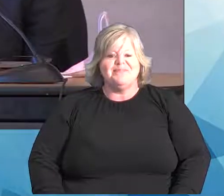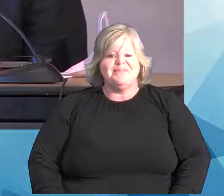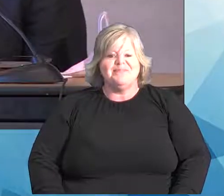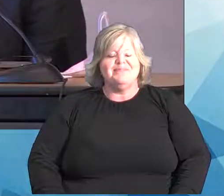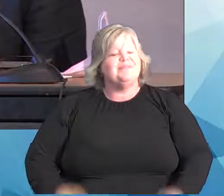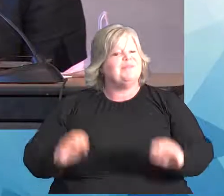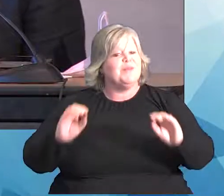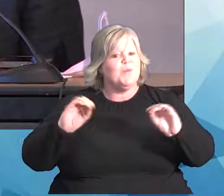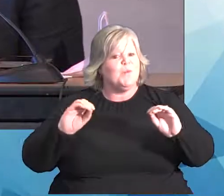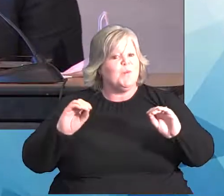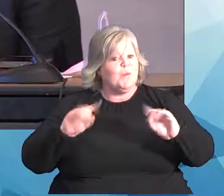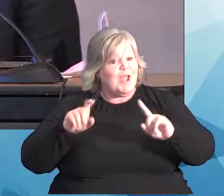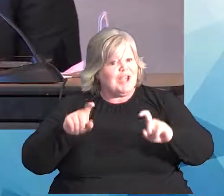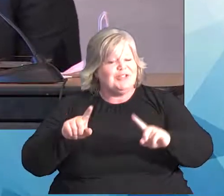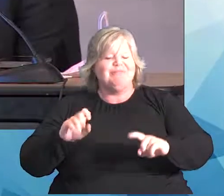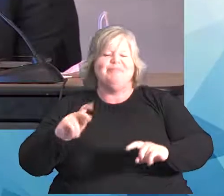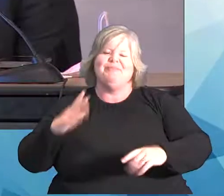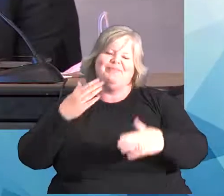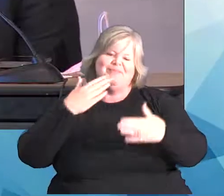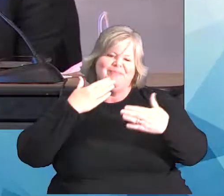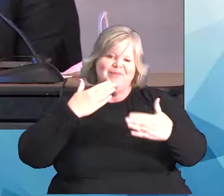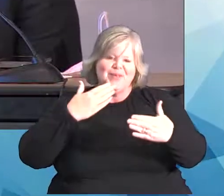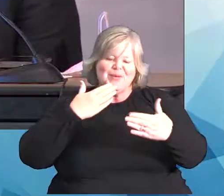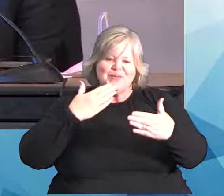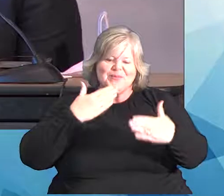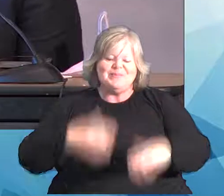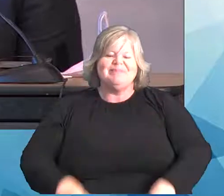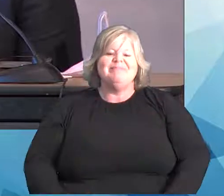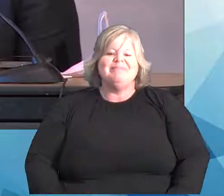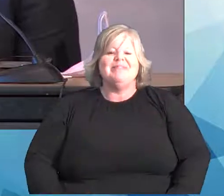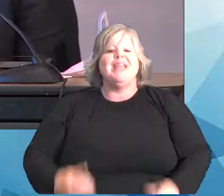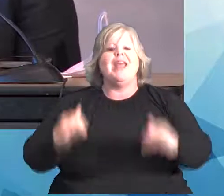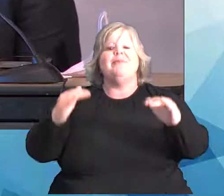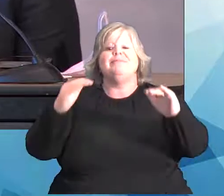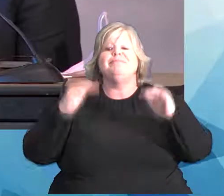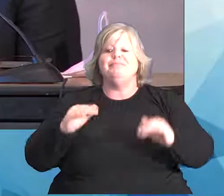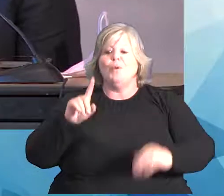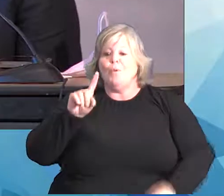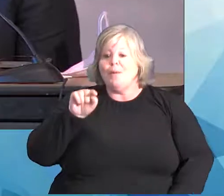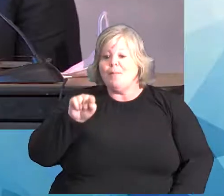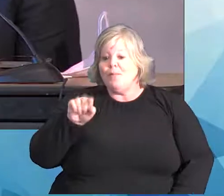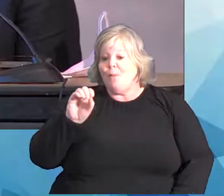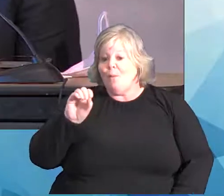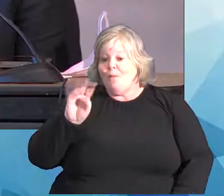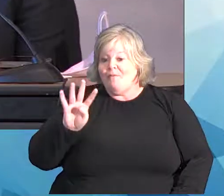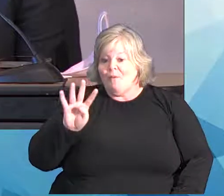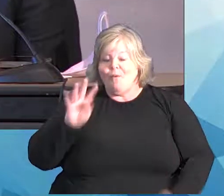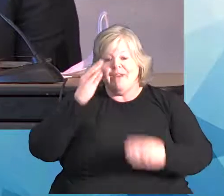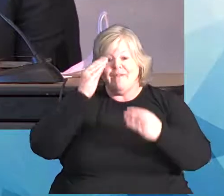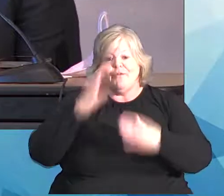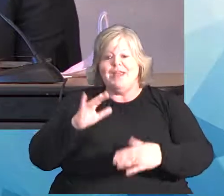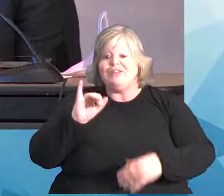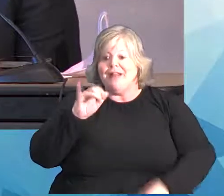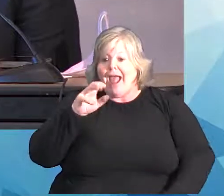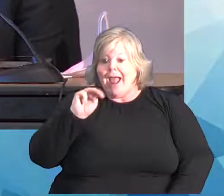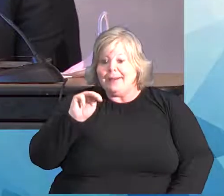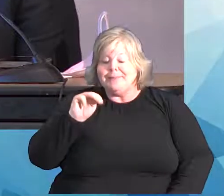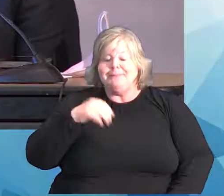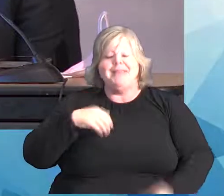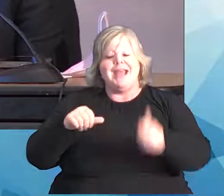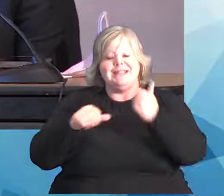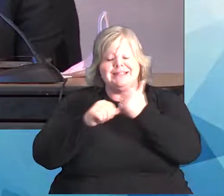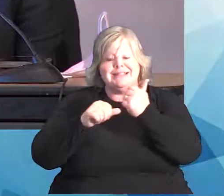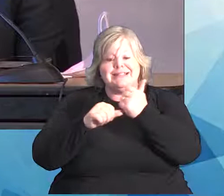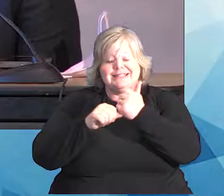No? Thank you. We're going to move on to 1.04, information item, Assistant Superintendent of Curriculum